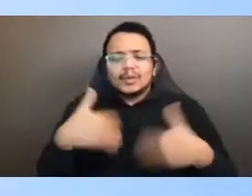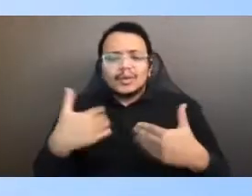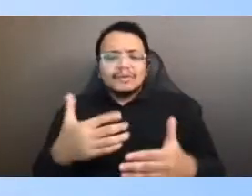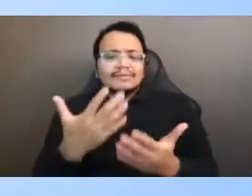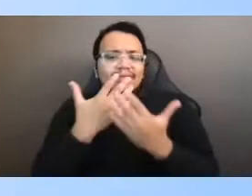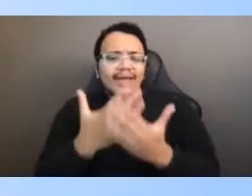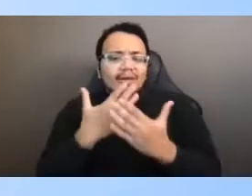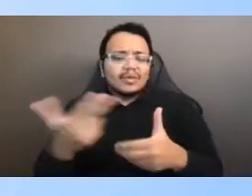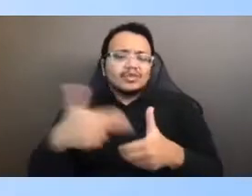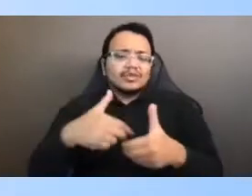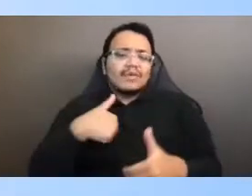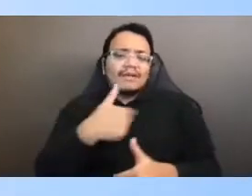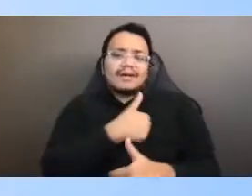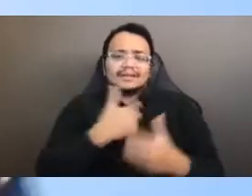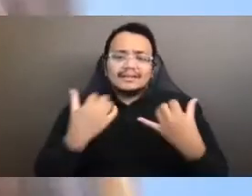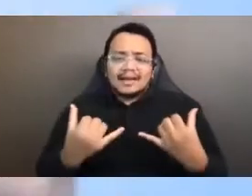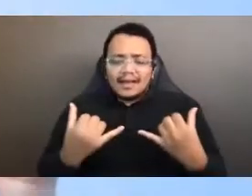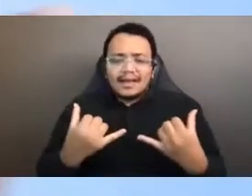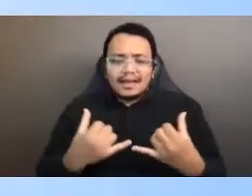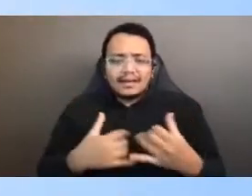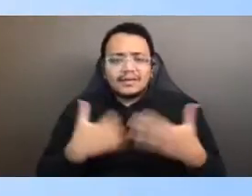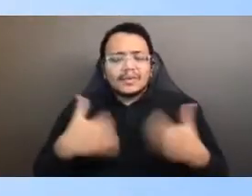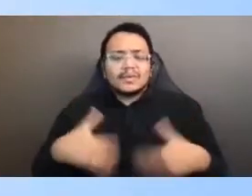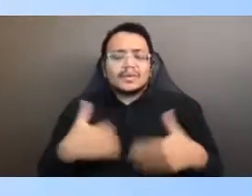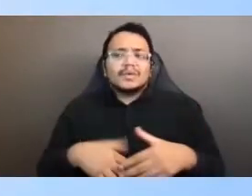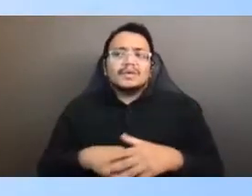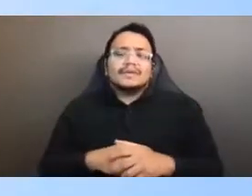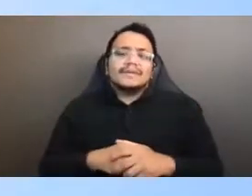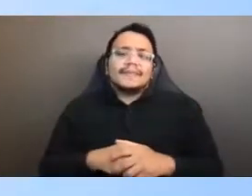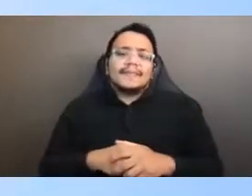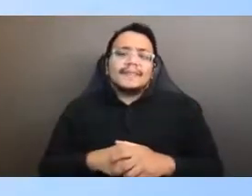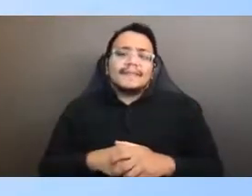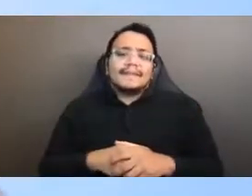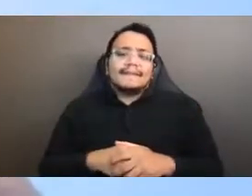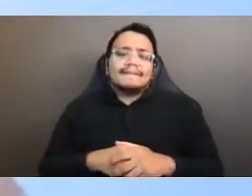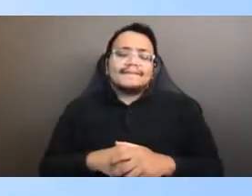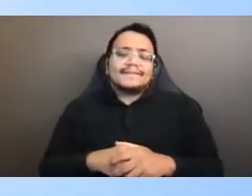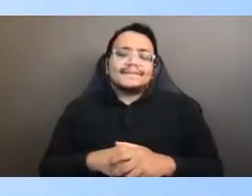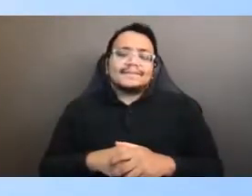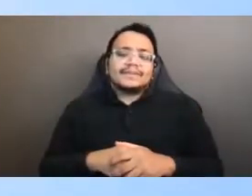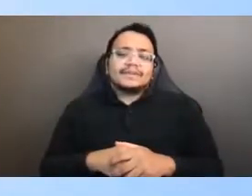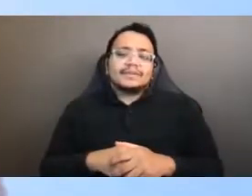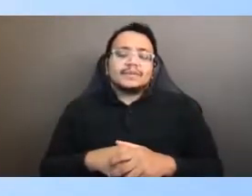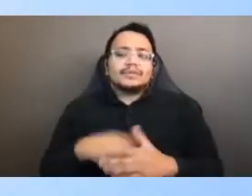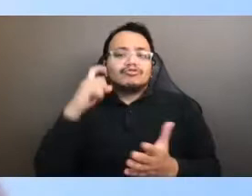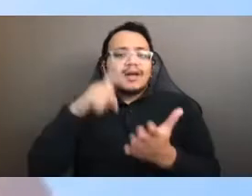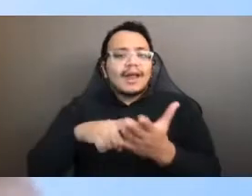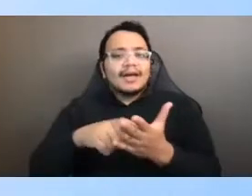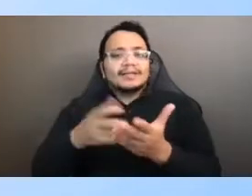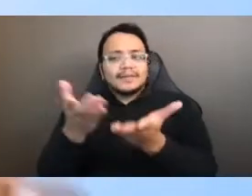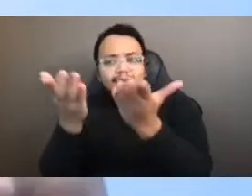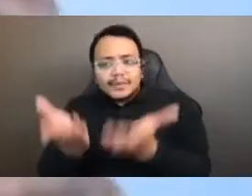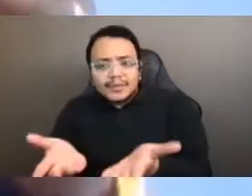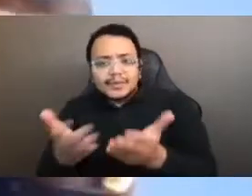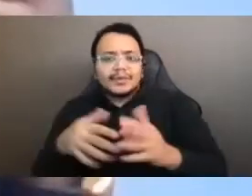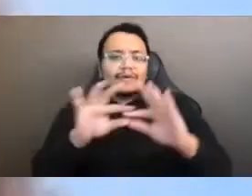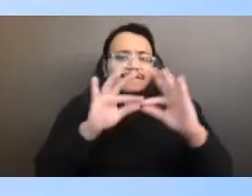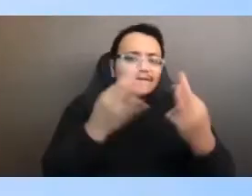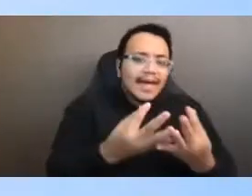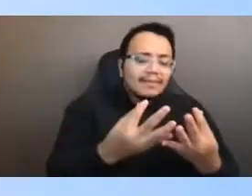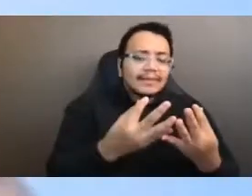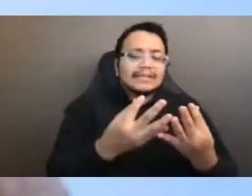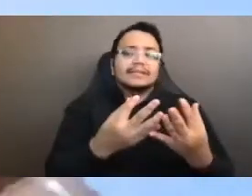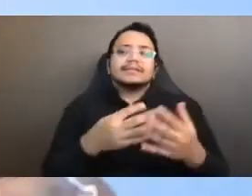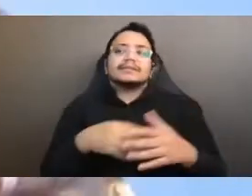And really, it is you all and it's your families who keep me, who keep us, our team, those of us in